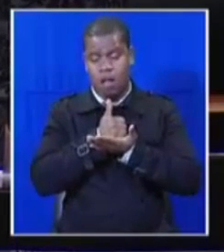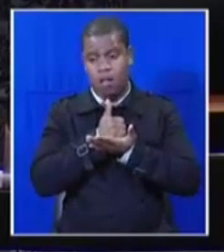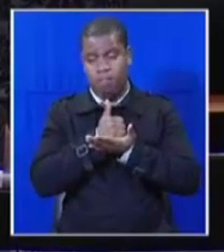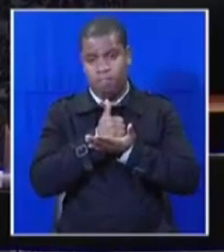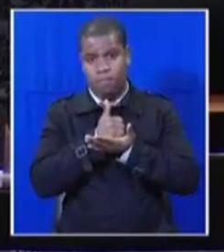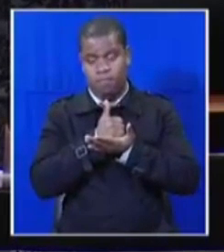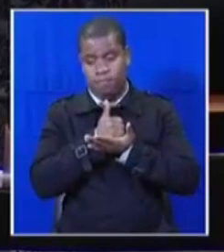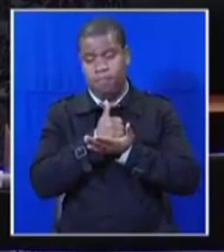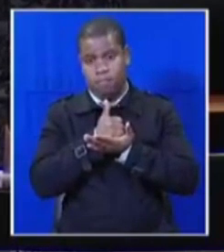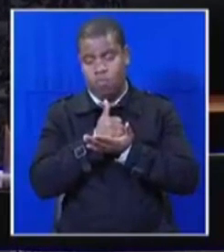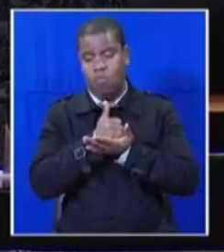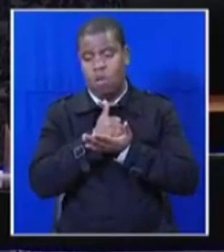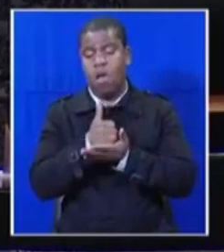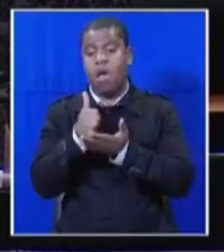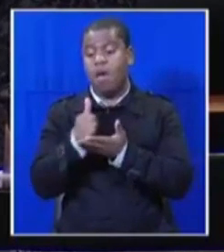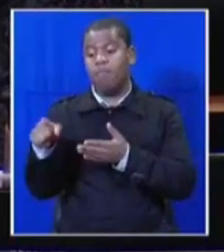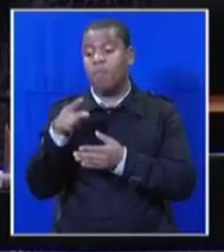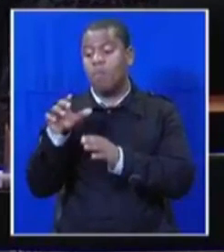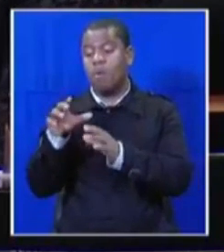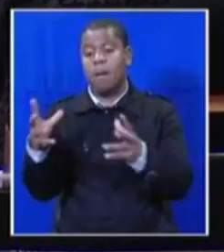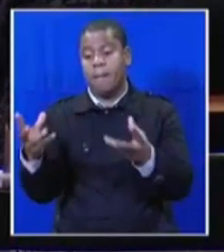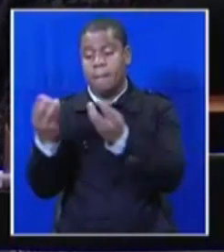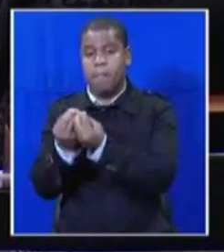Honorable Malema from the house.